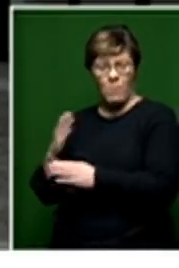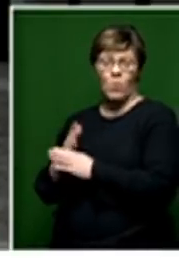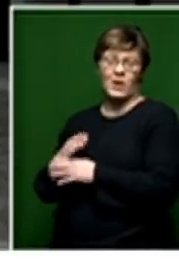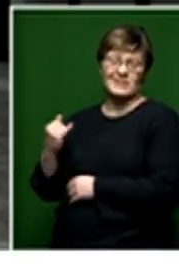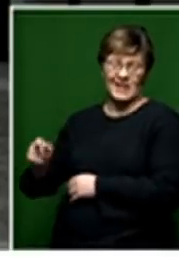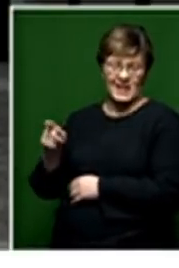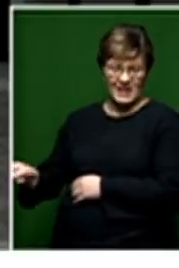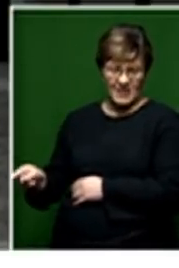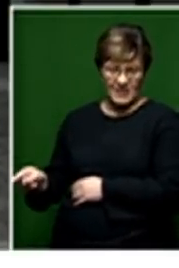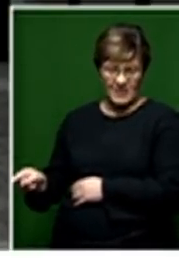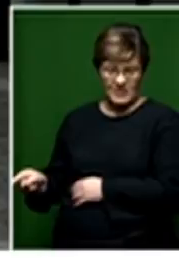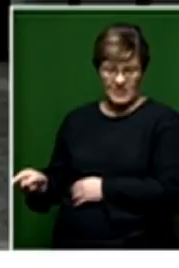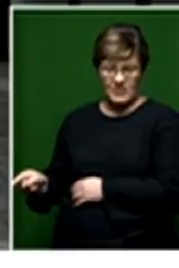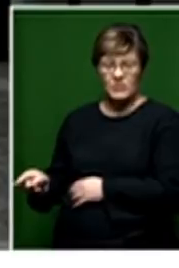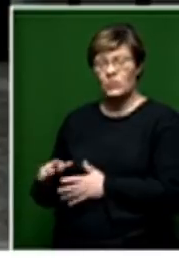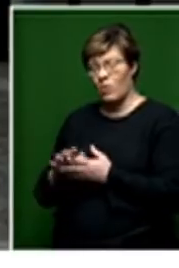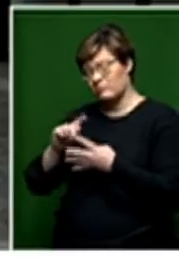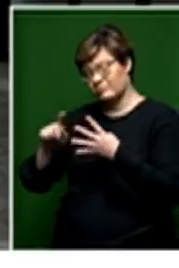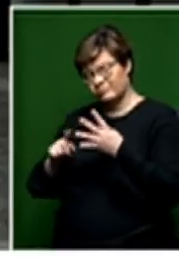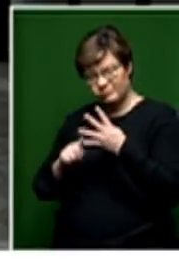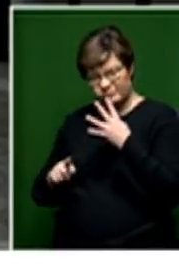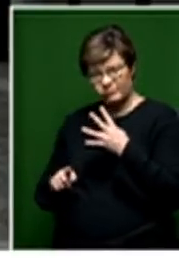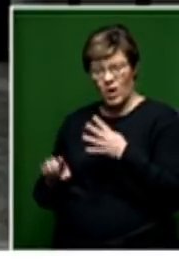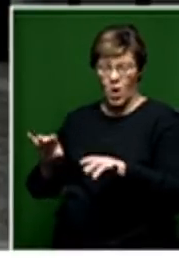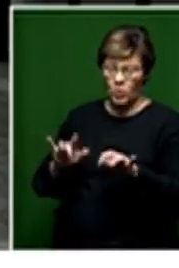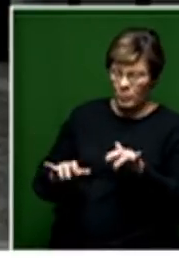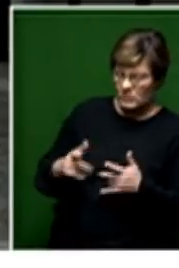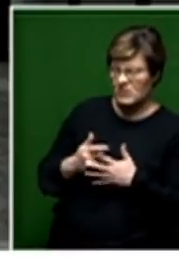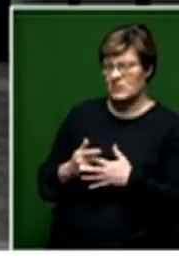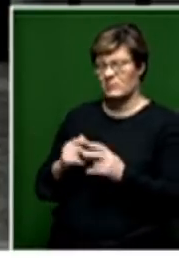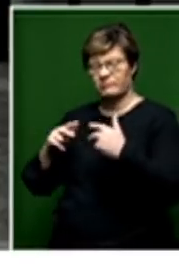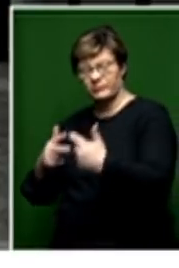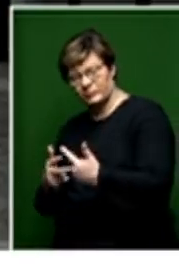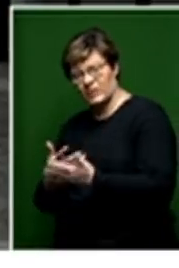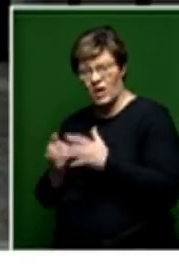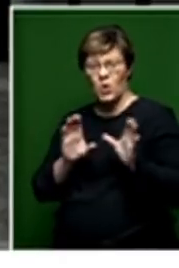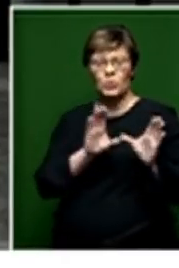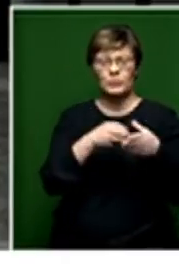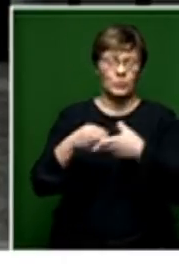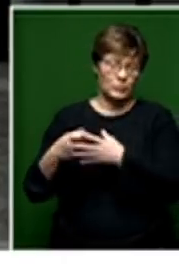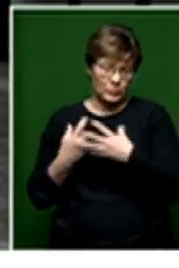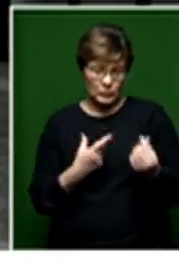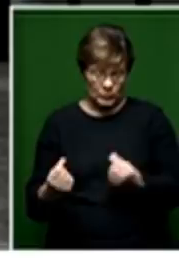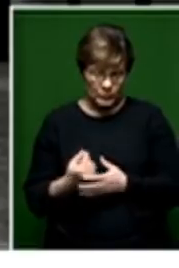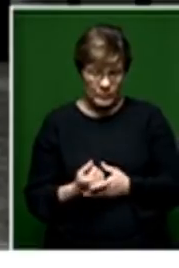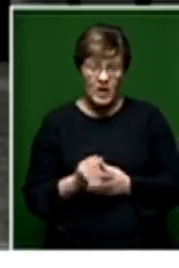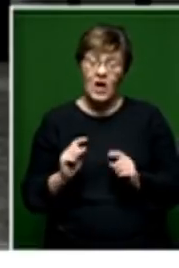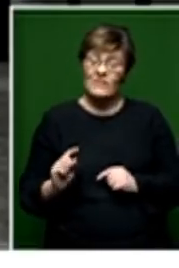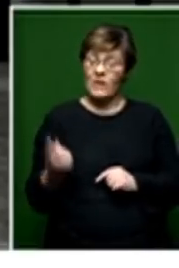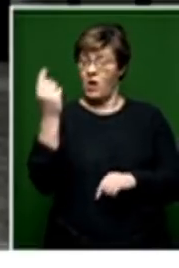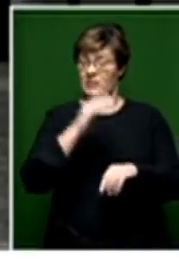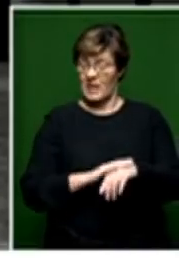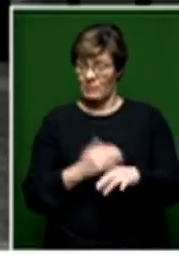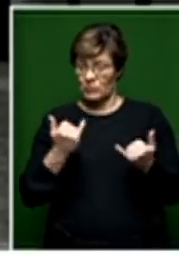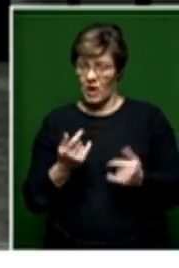and conducting their work on various virtual platforms. And this is, of course, the committees I'm referring to now. But today, for the first time, we will